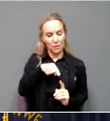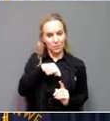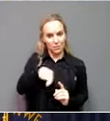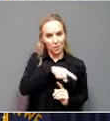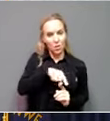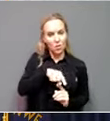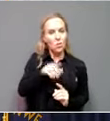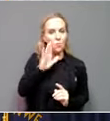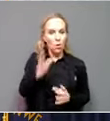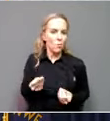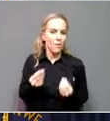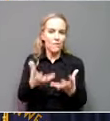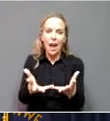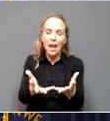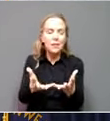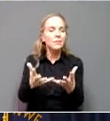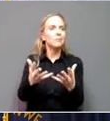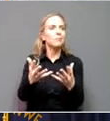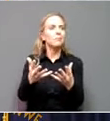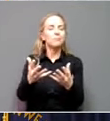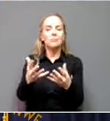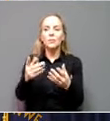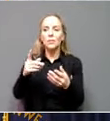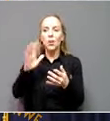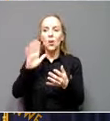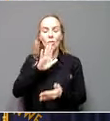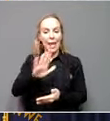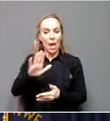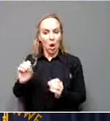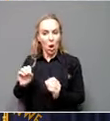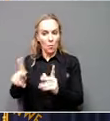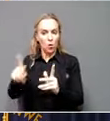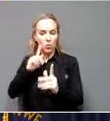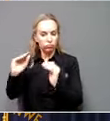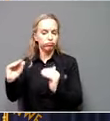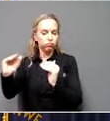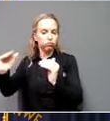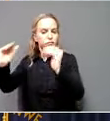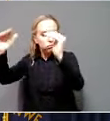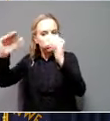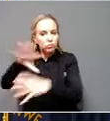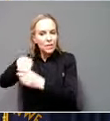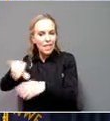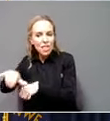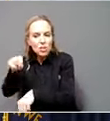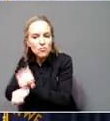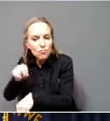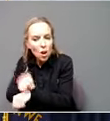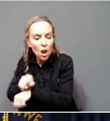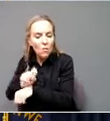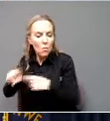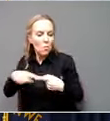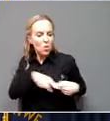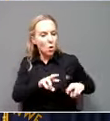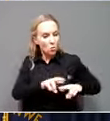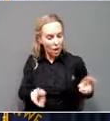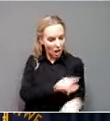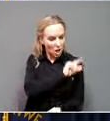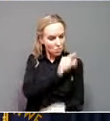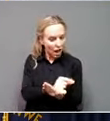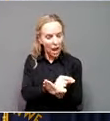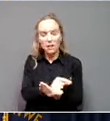of further opportunities to pursue higher education when that individual is ready. They are Ford Motor